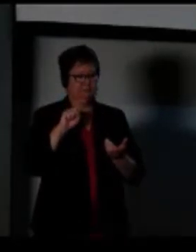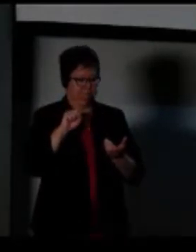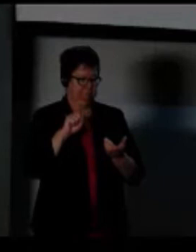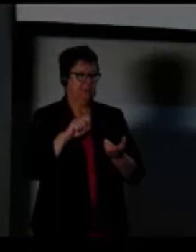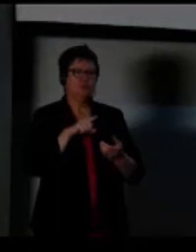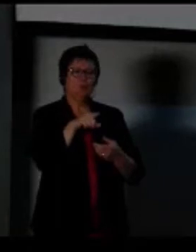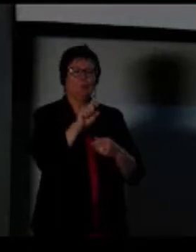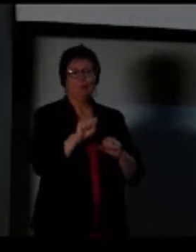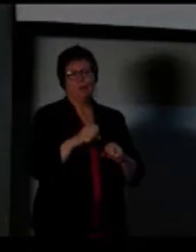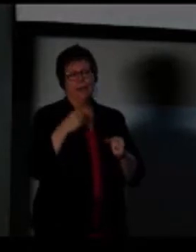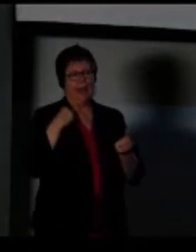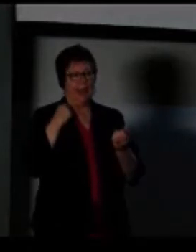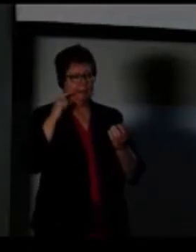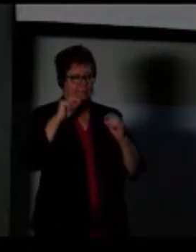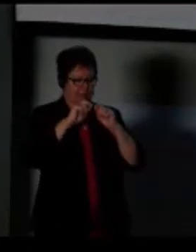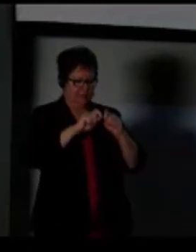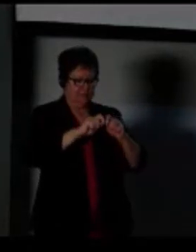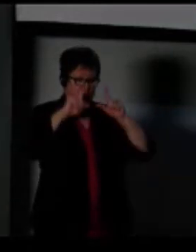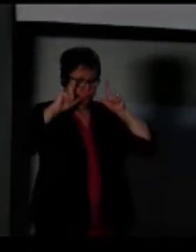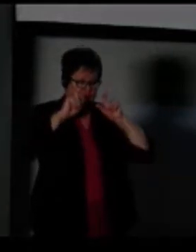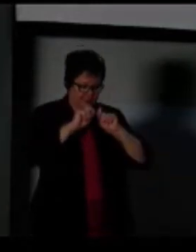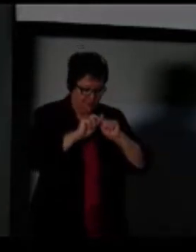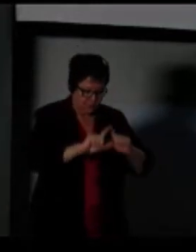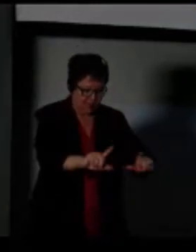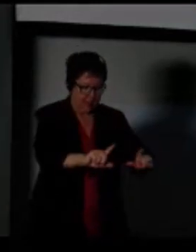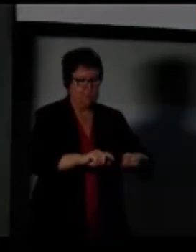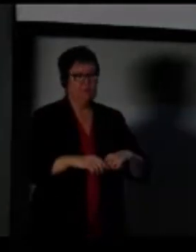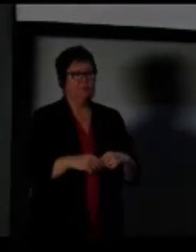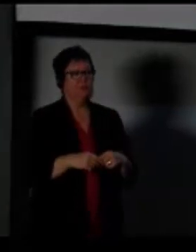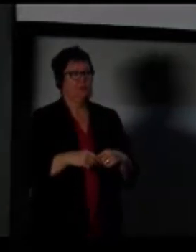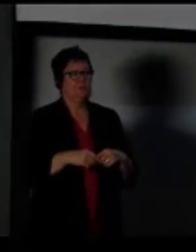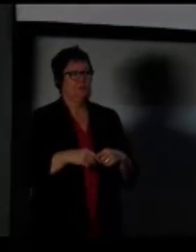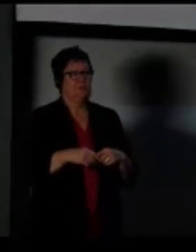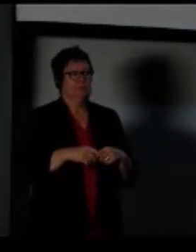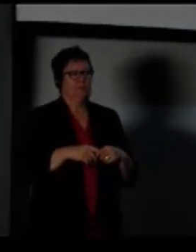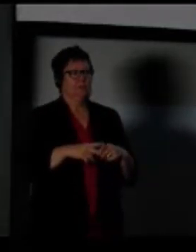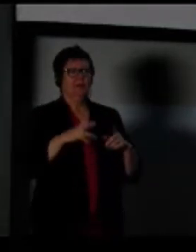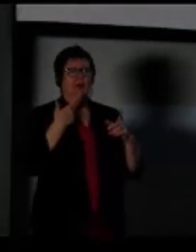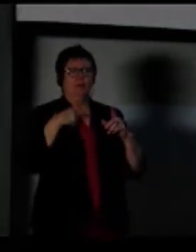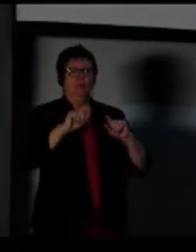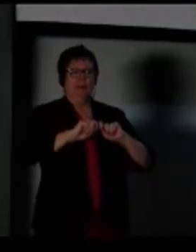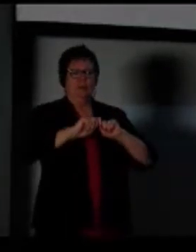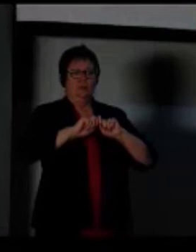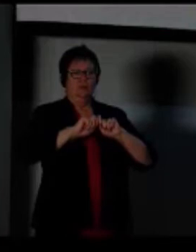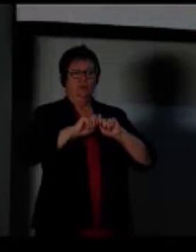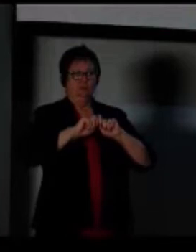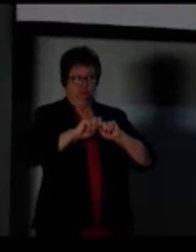so that you would have the zoom-in capabilities. So we released our collection's